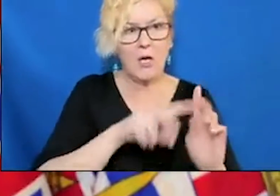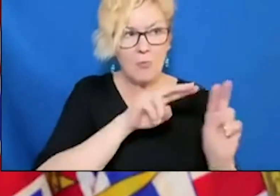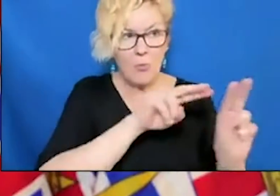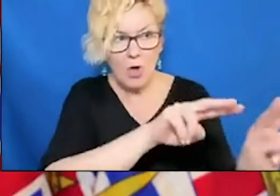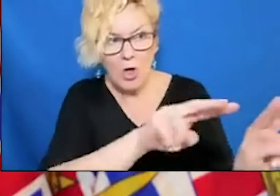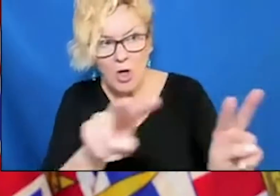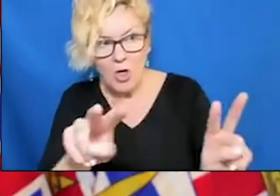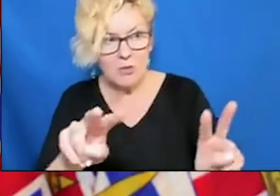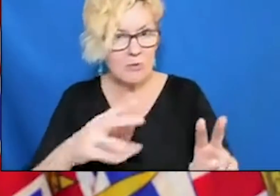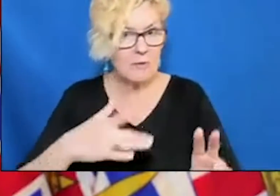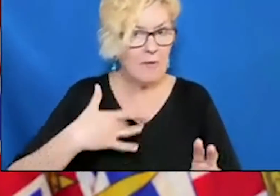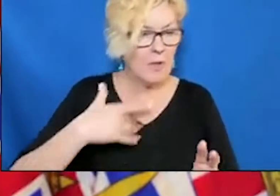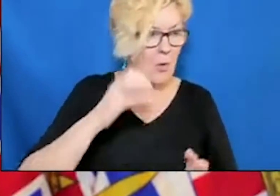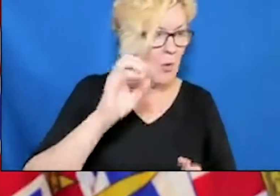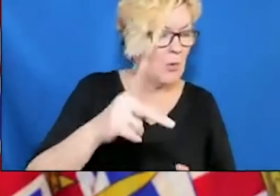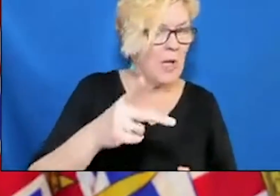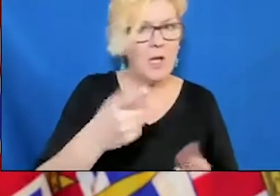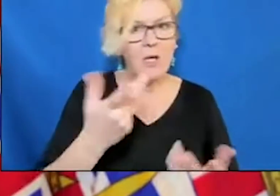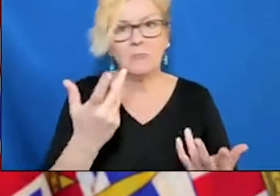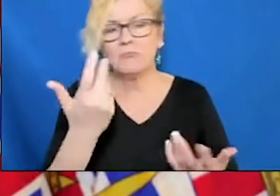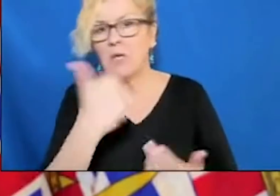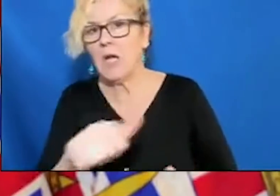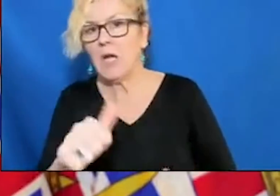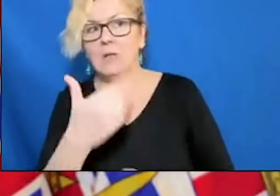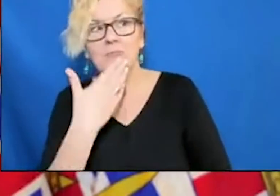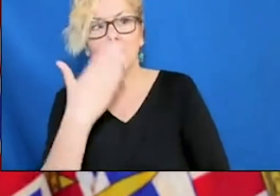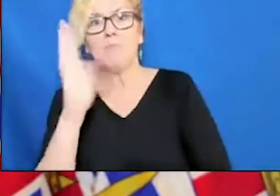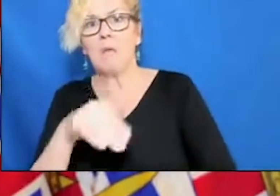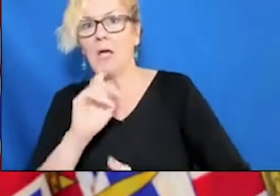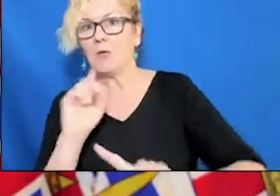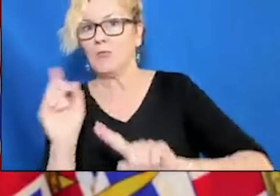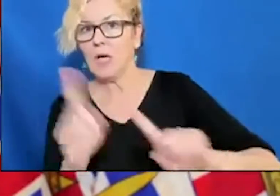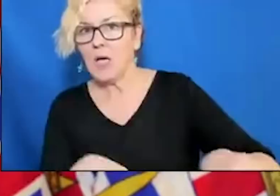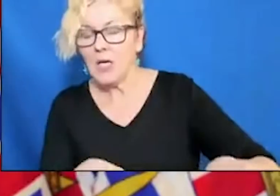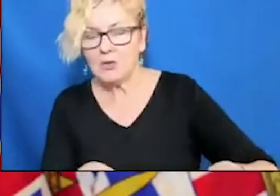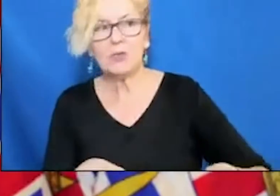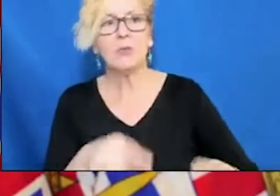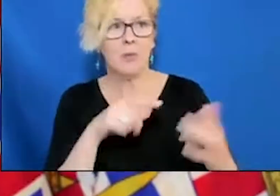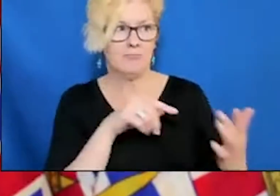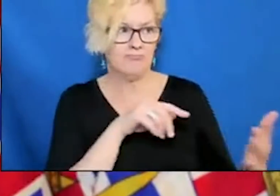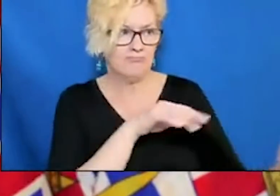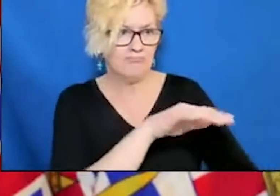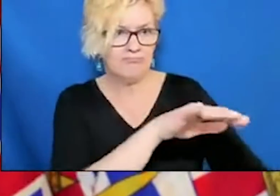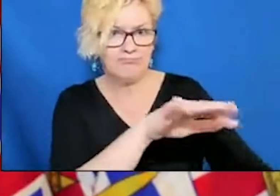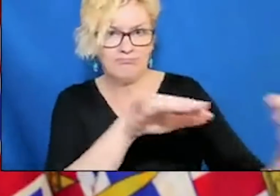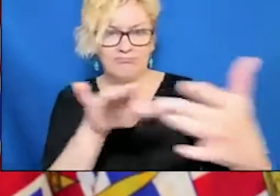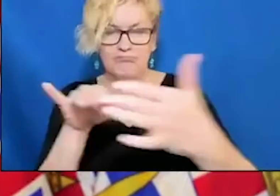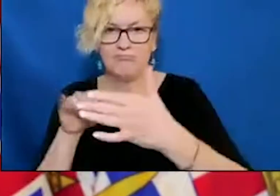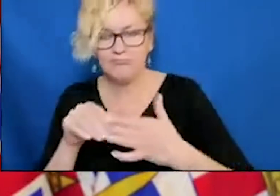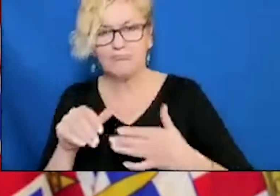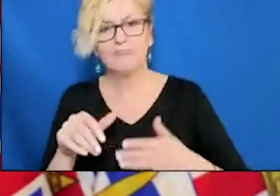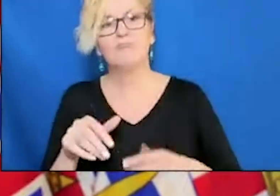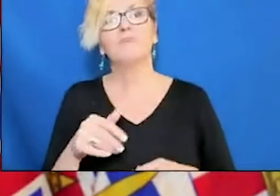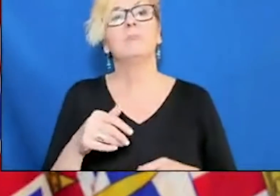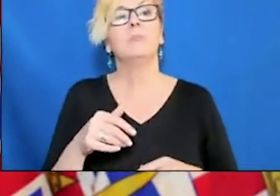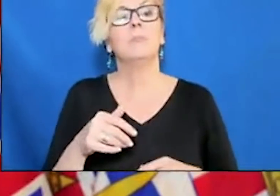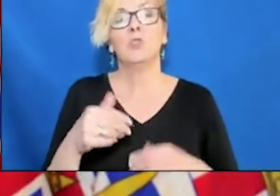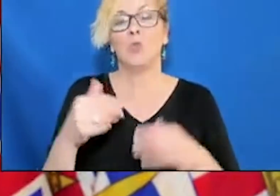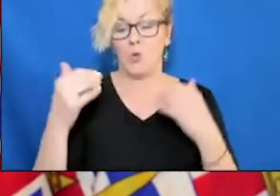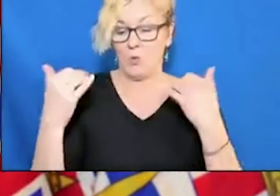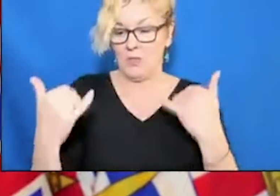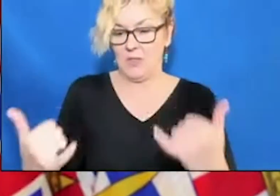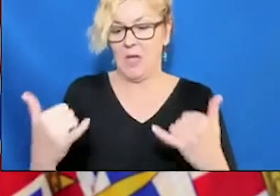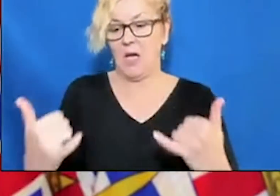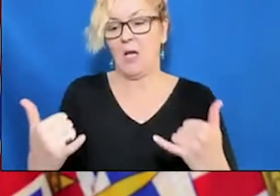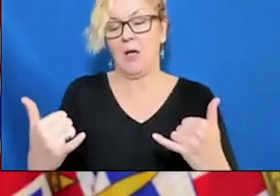BC, and we are part of a worldwide safety monitoring for the adverse effects from following immunization. We now